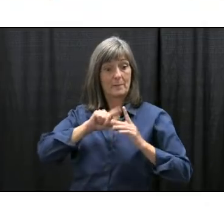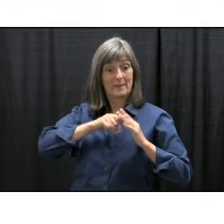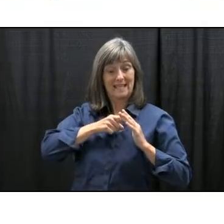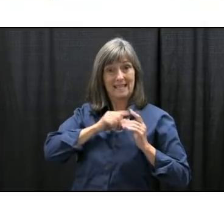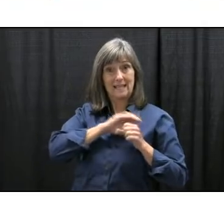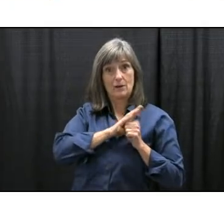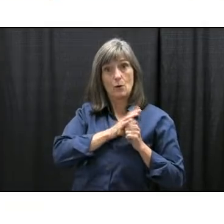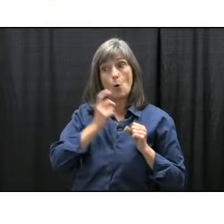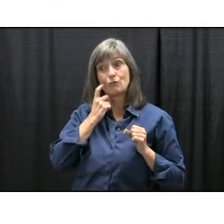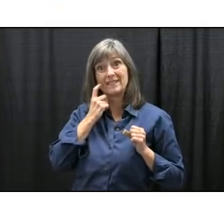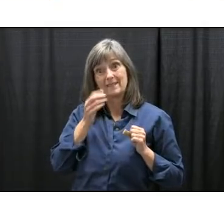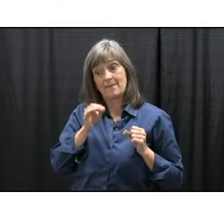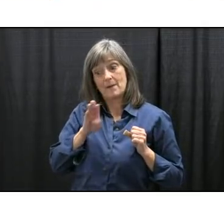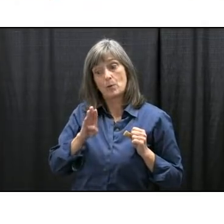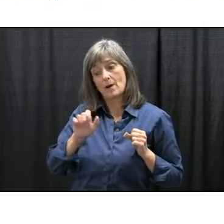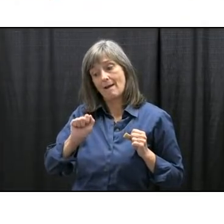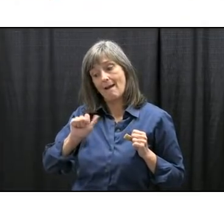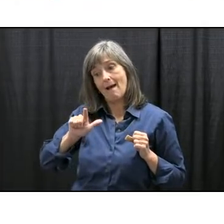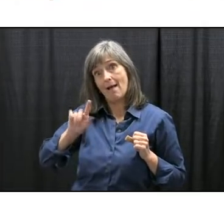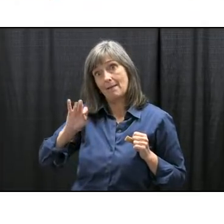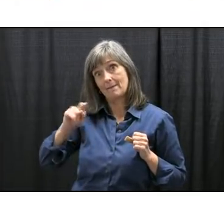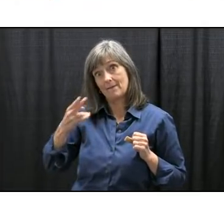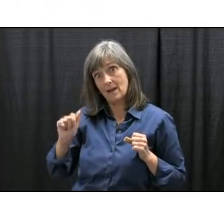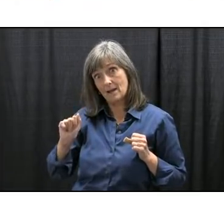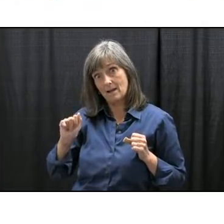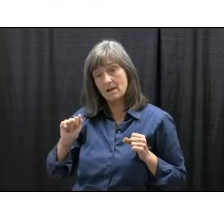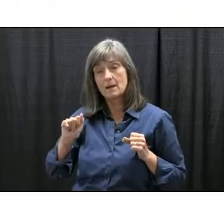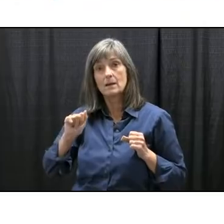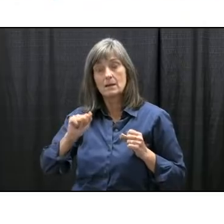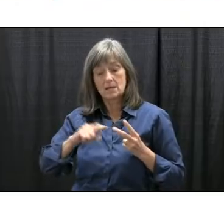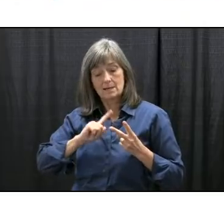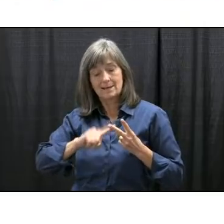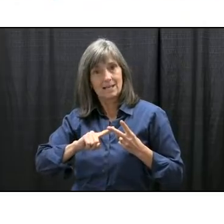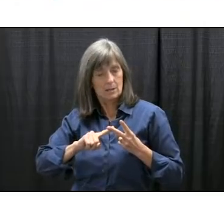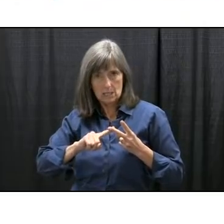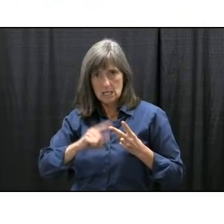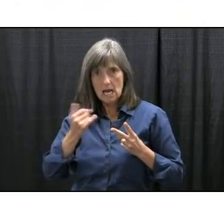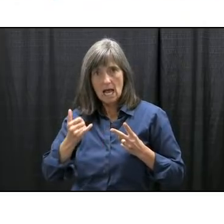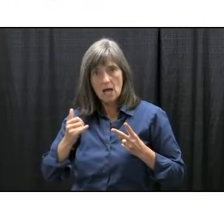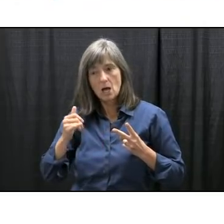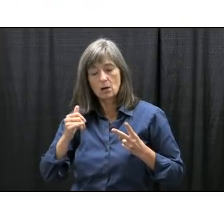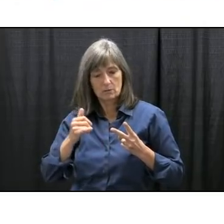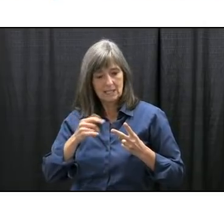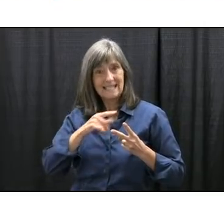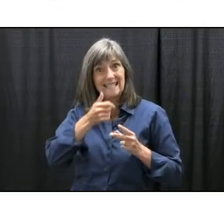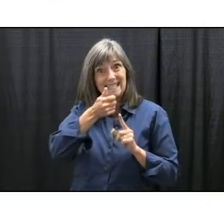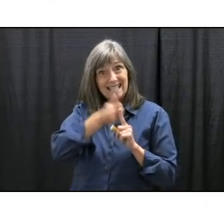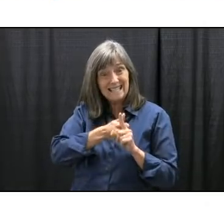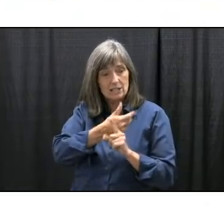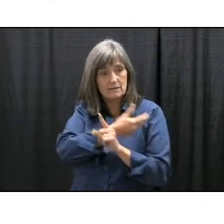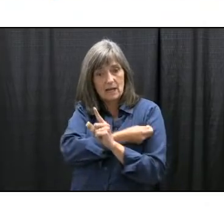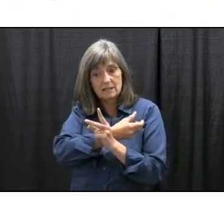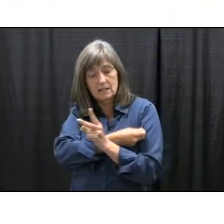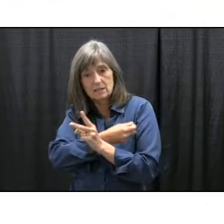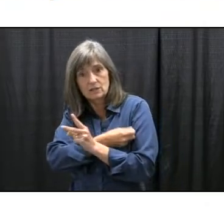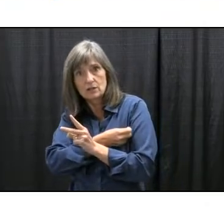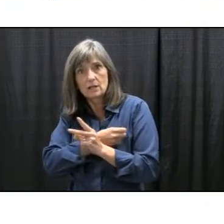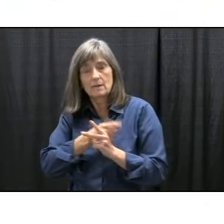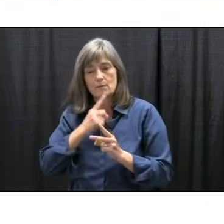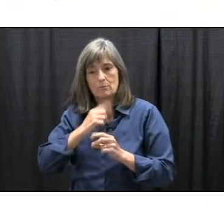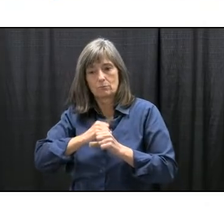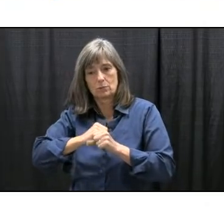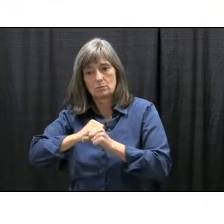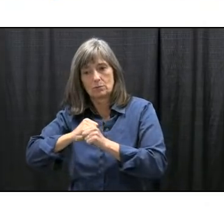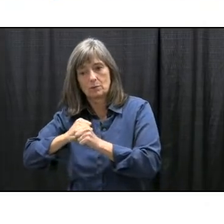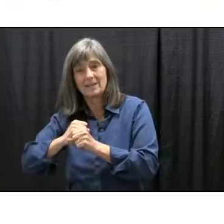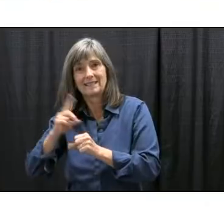variant, which is the outbreak that we experienced in February. So every single vaccination counts, because what we're trying to do